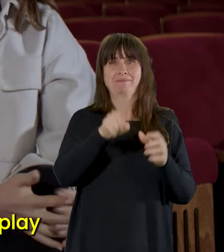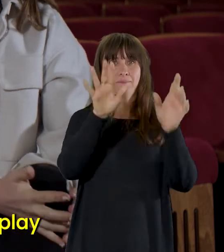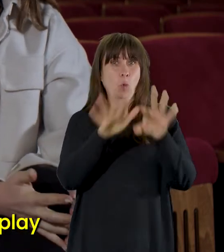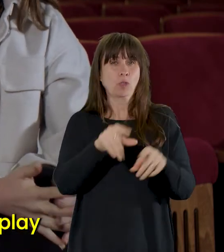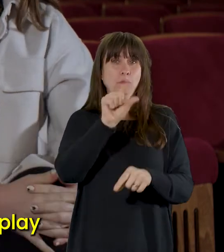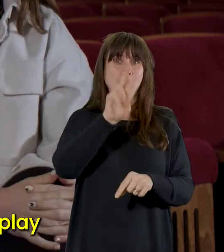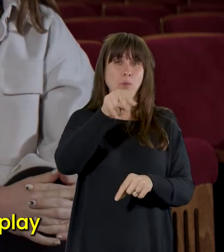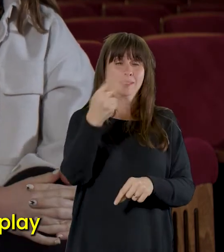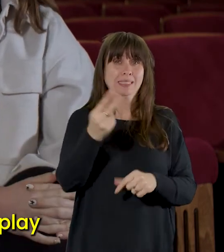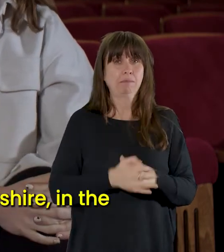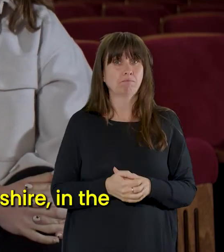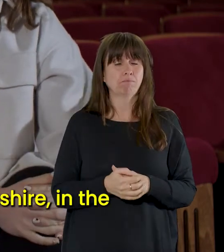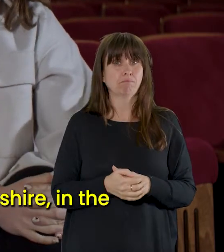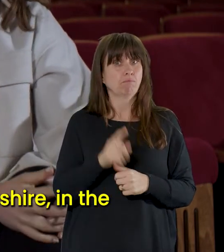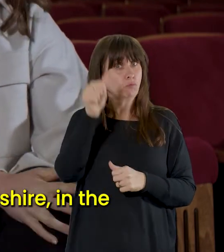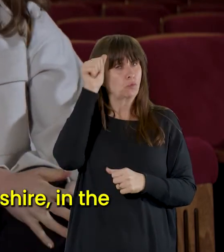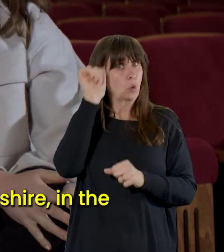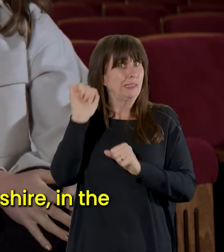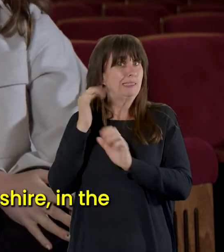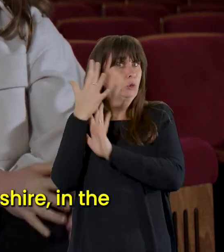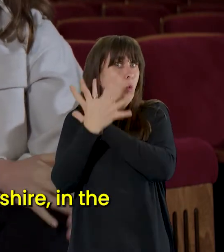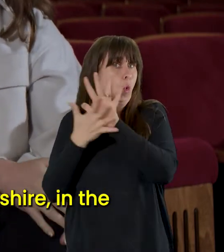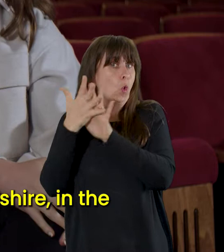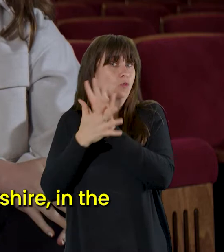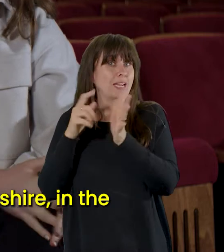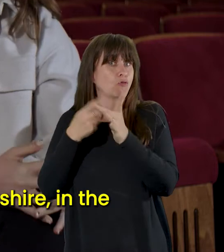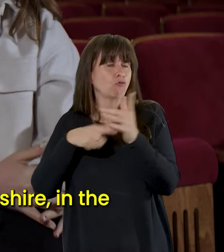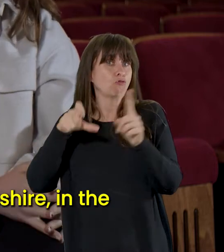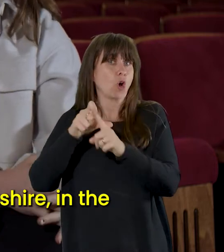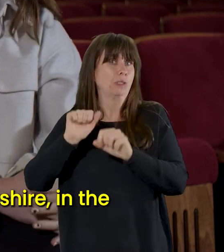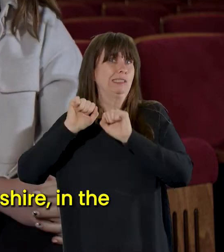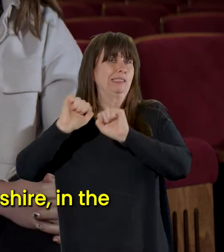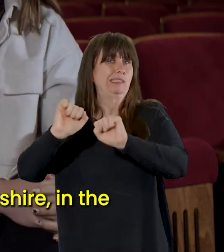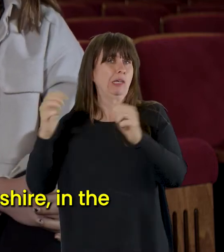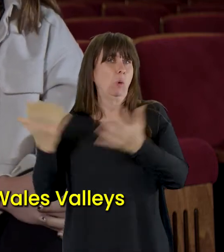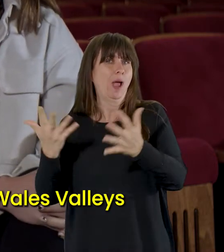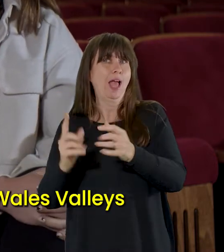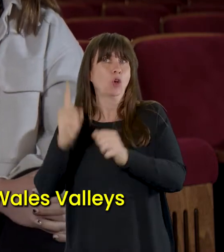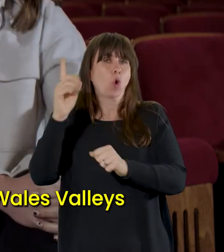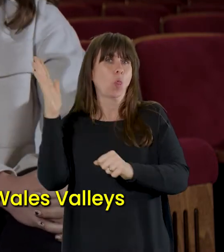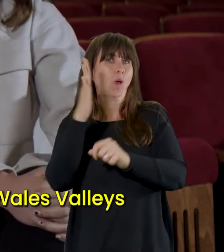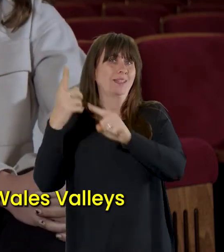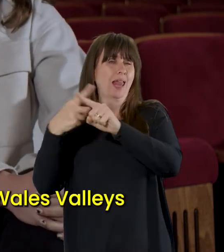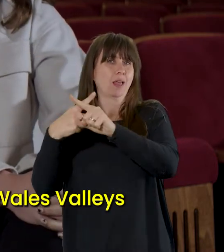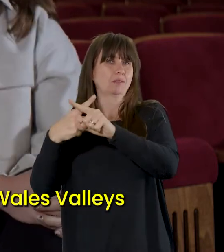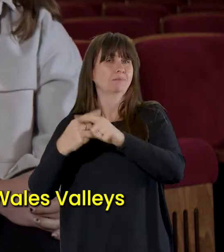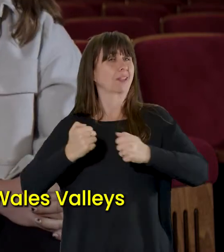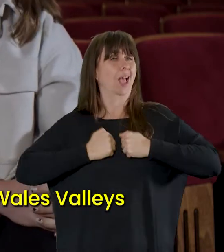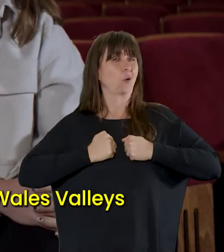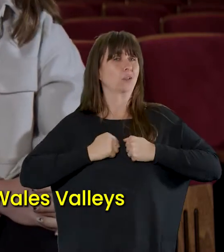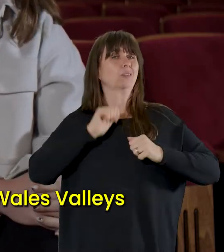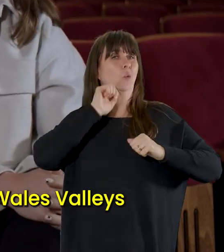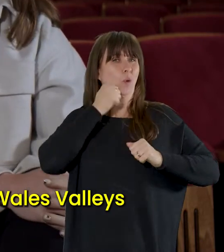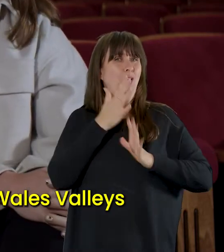you that are familiar with the play will know that it was originally based in Lancashire in the northwest of England. In our version, we will